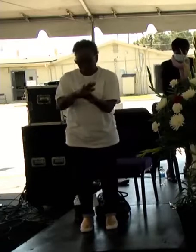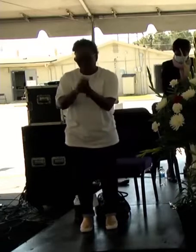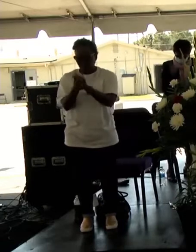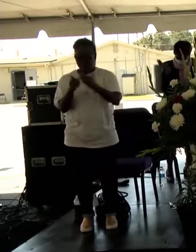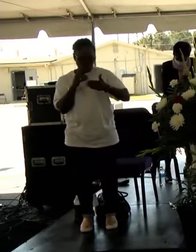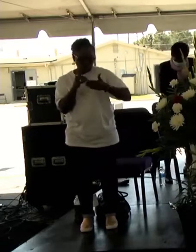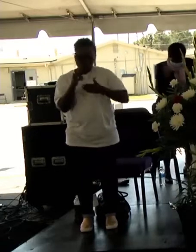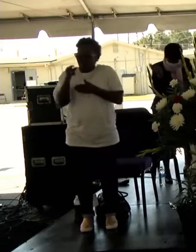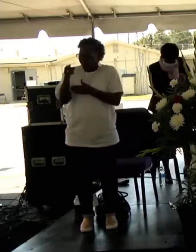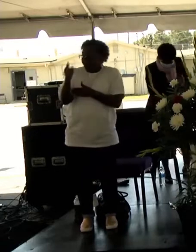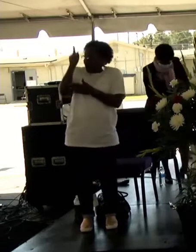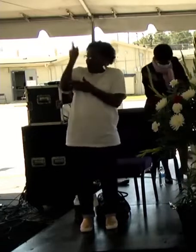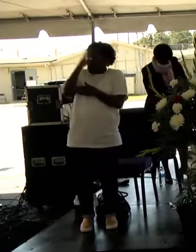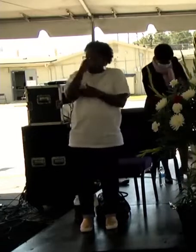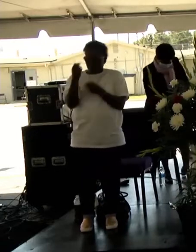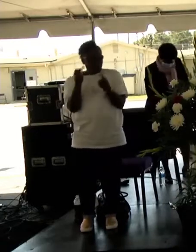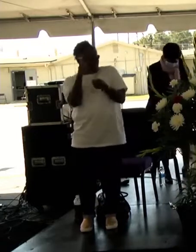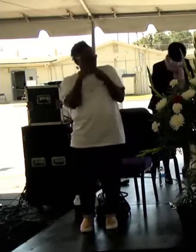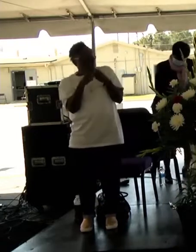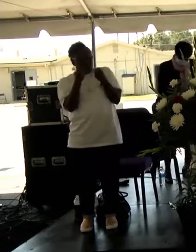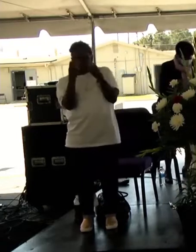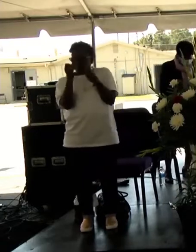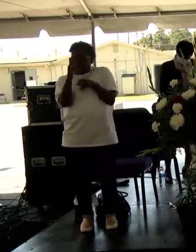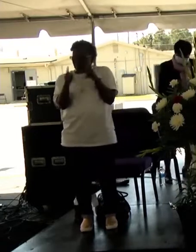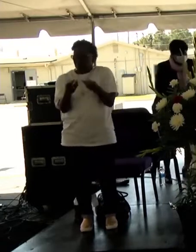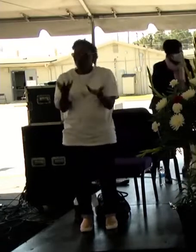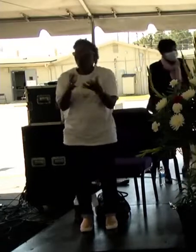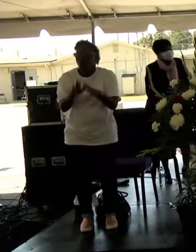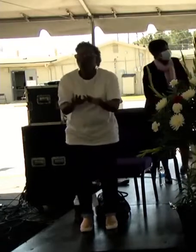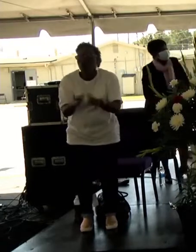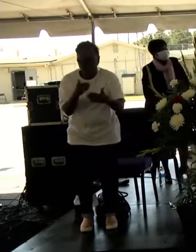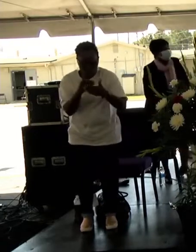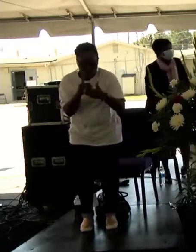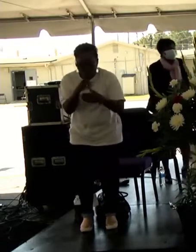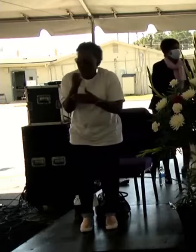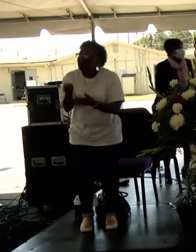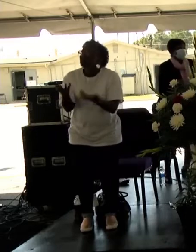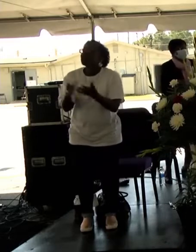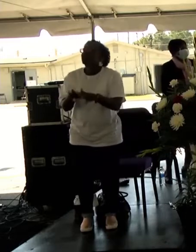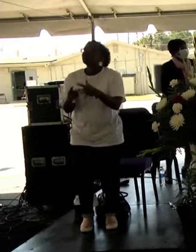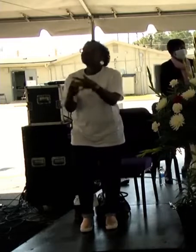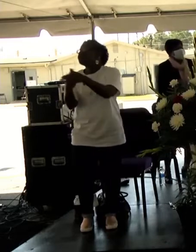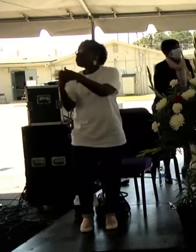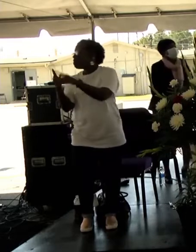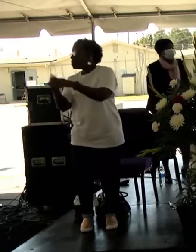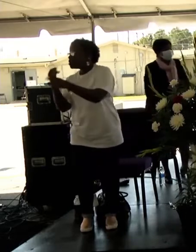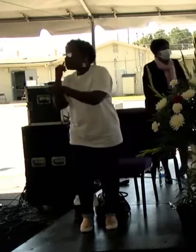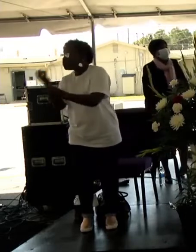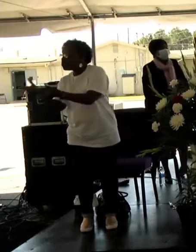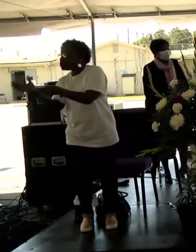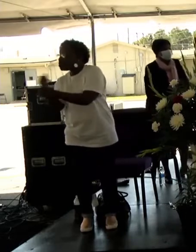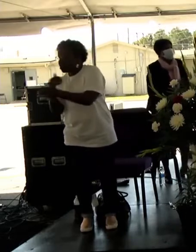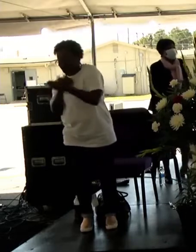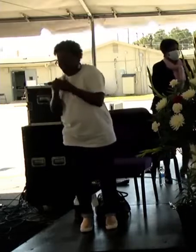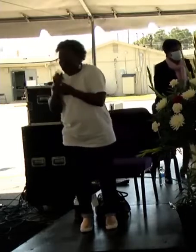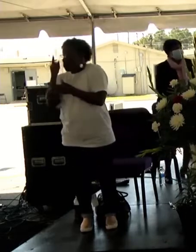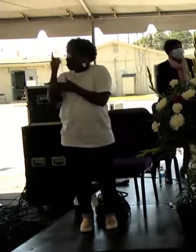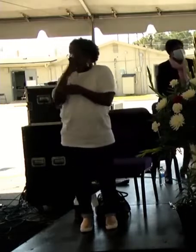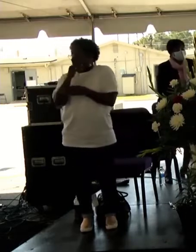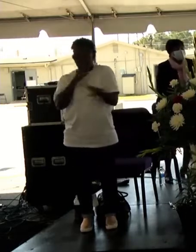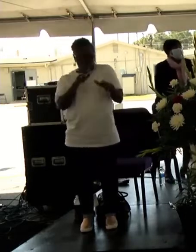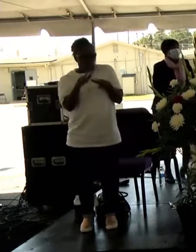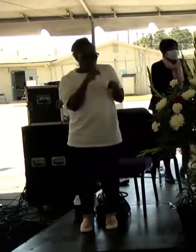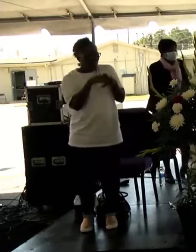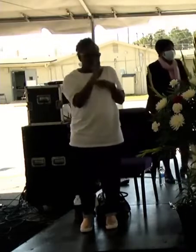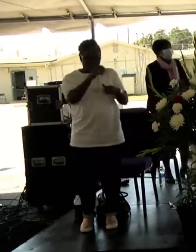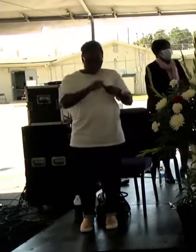him? And the problem is, many people don't want to get closer because you don't want to be exposed. But let me tell you, if you ever get closer to him and walk in the power